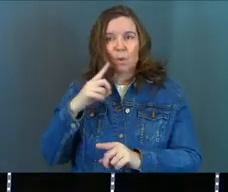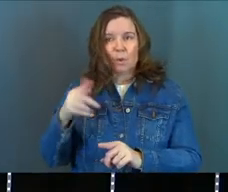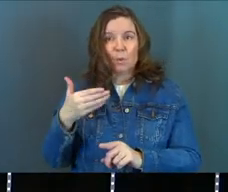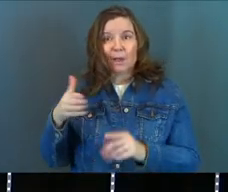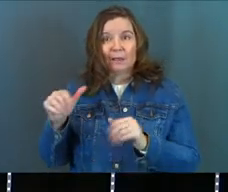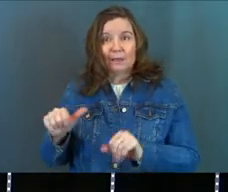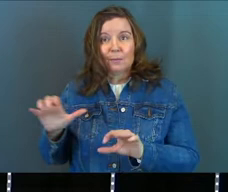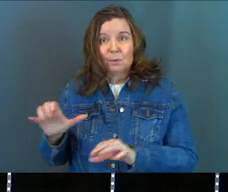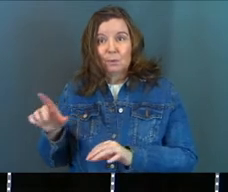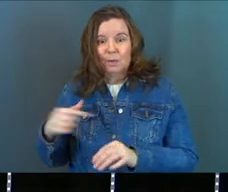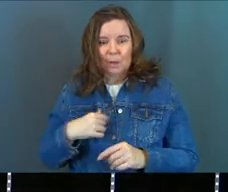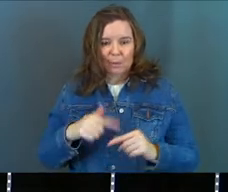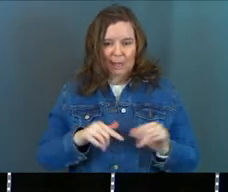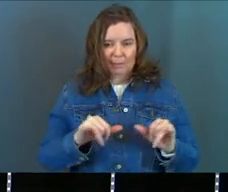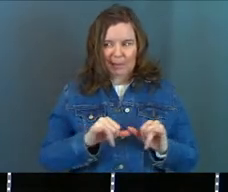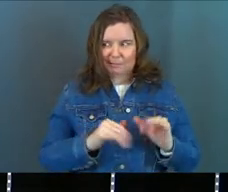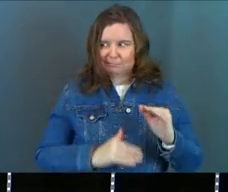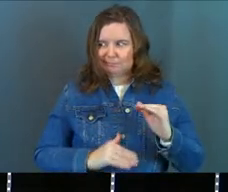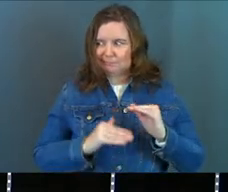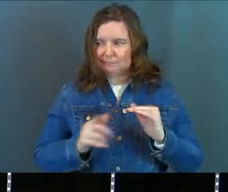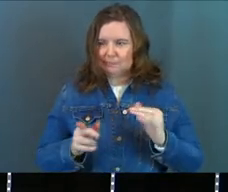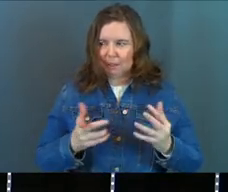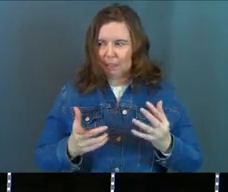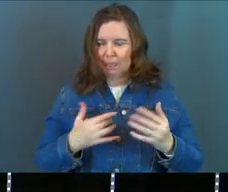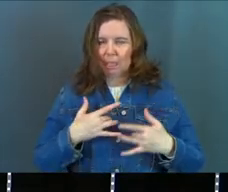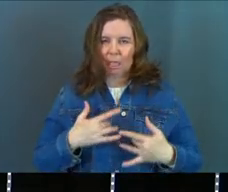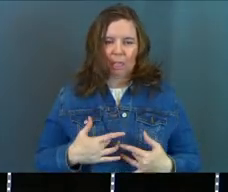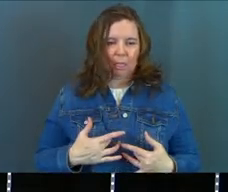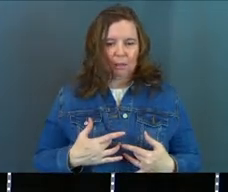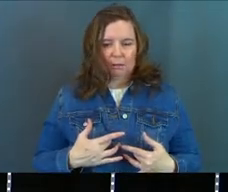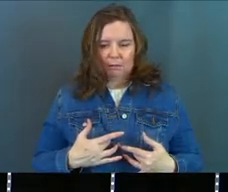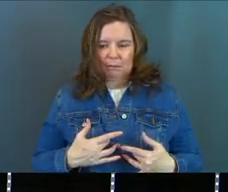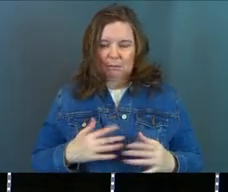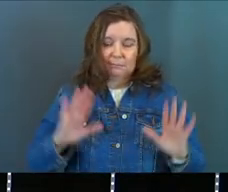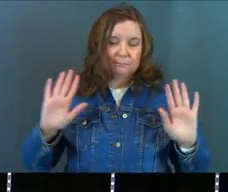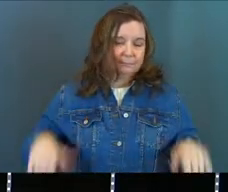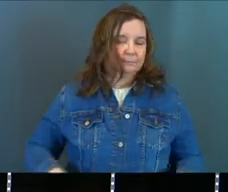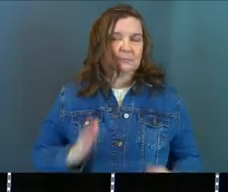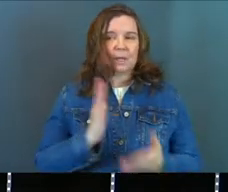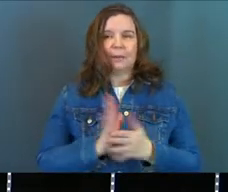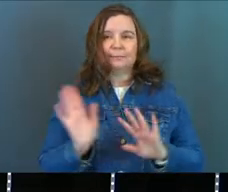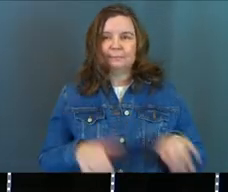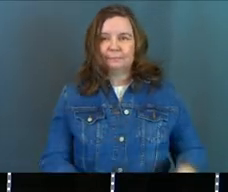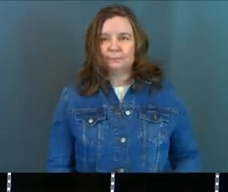way it can be done, and we can't measure up to it, we get depressed, we get discouraged, we stop.